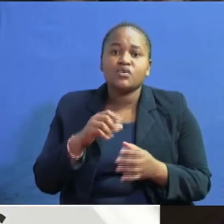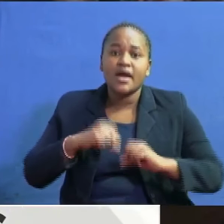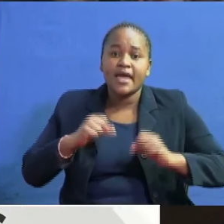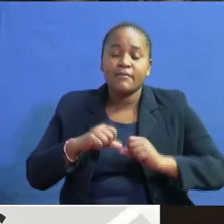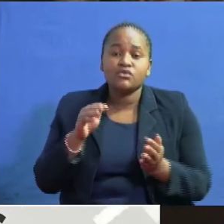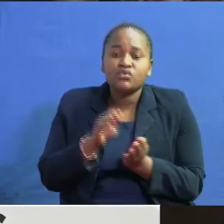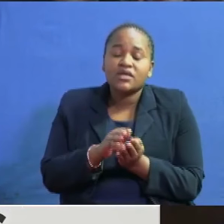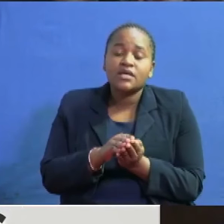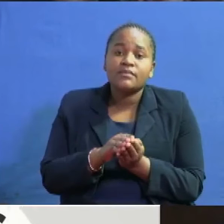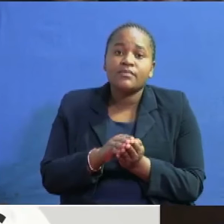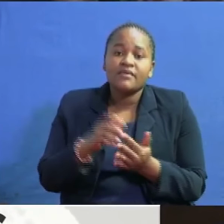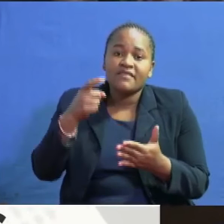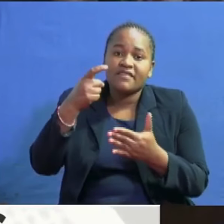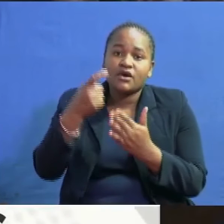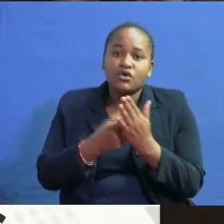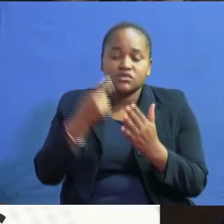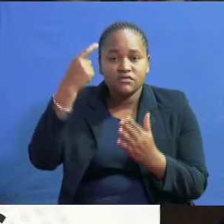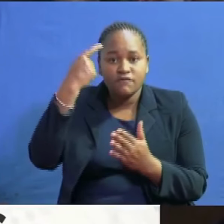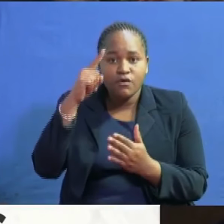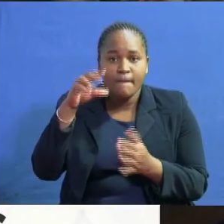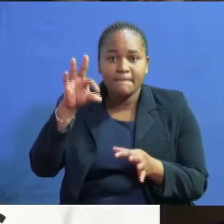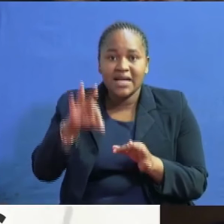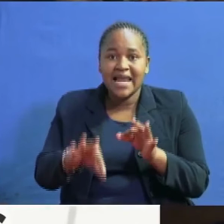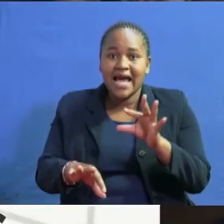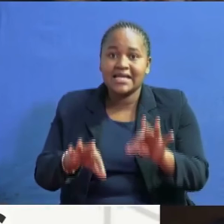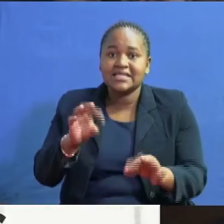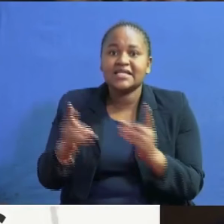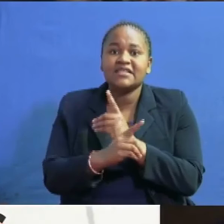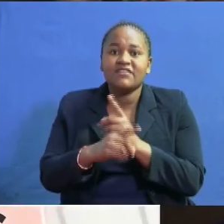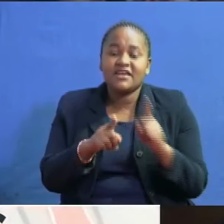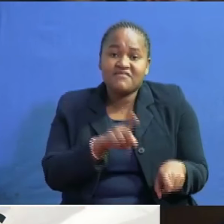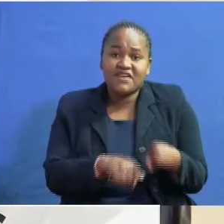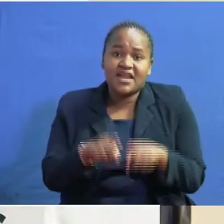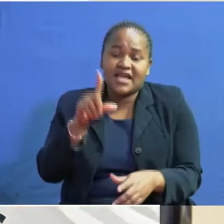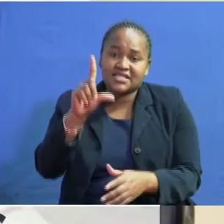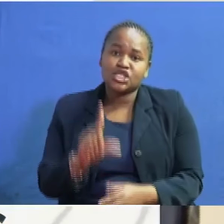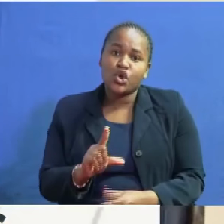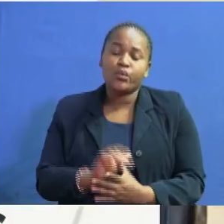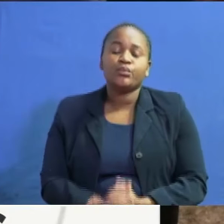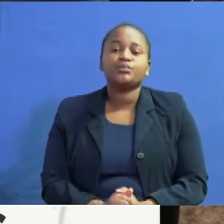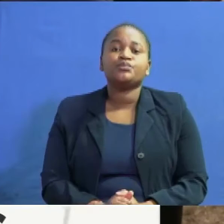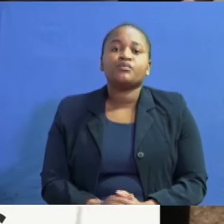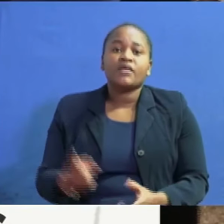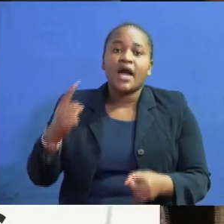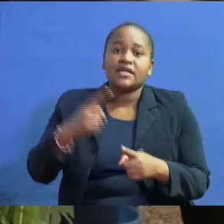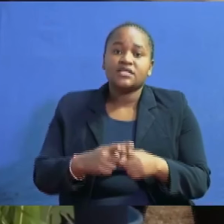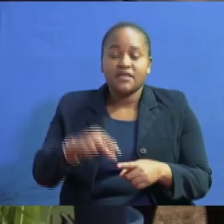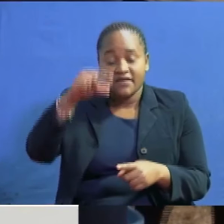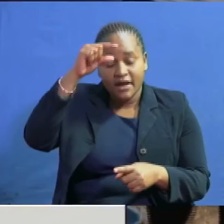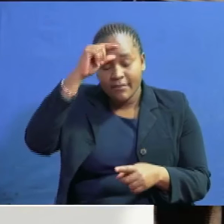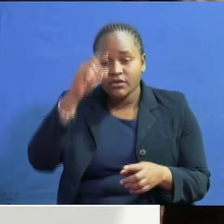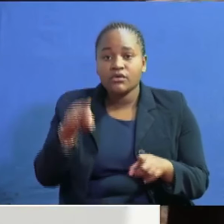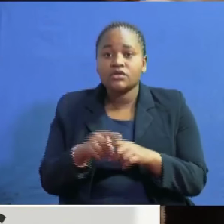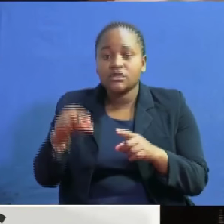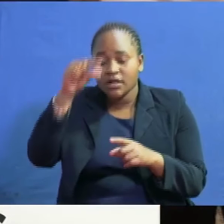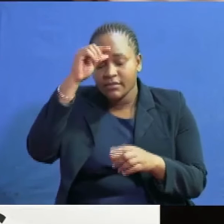keep the costs for planting different varieties low. Additionally, the government has been